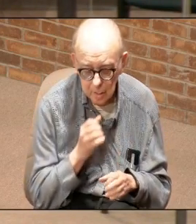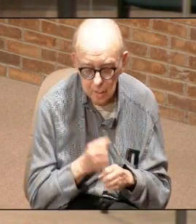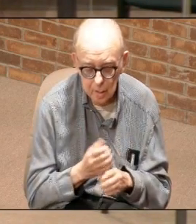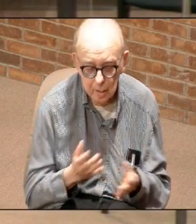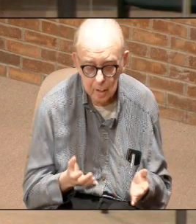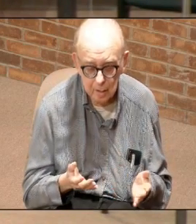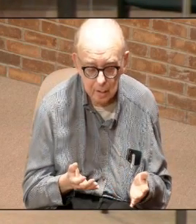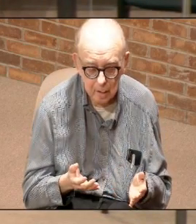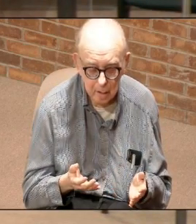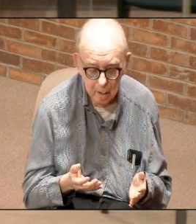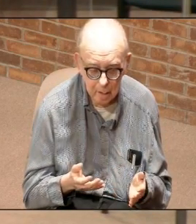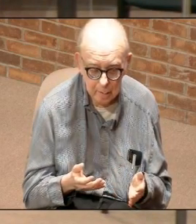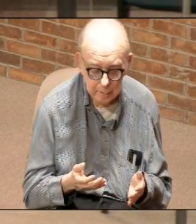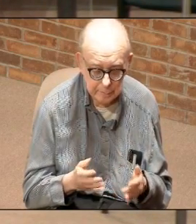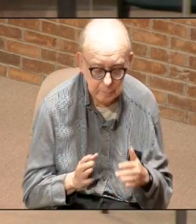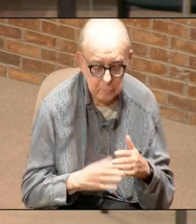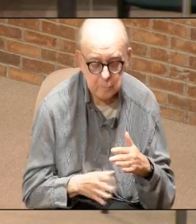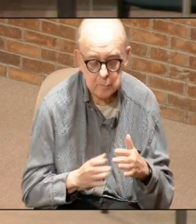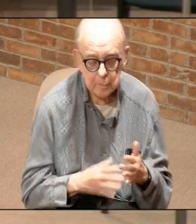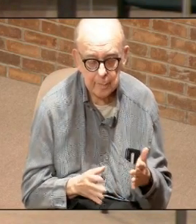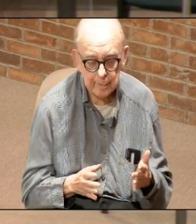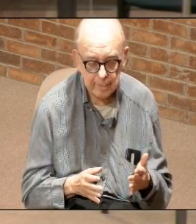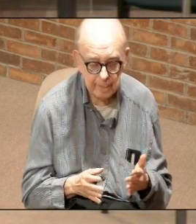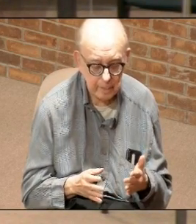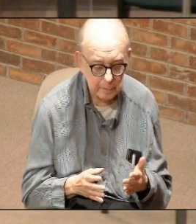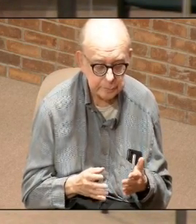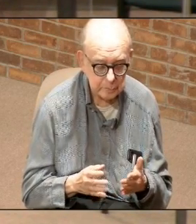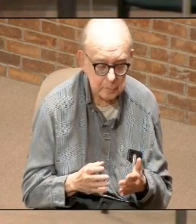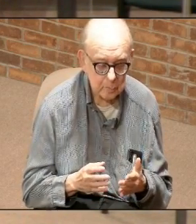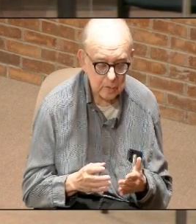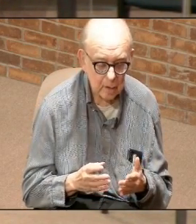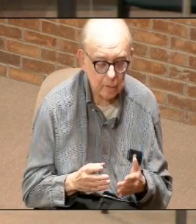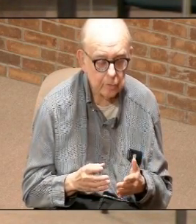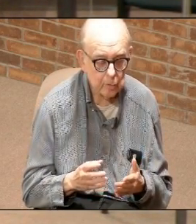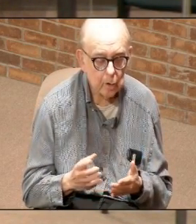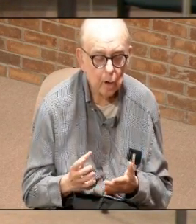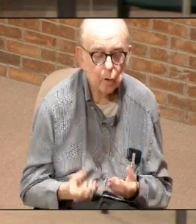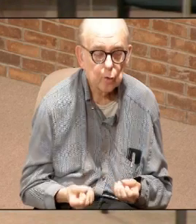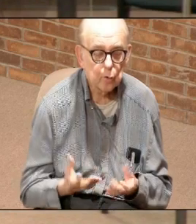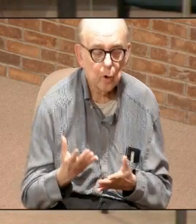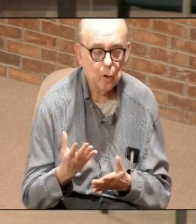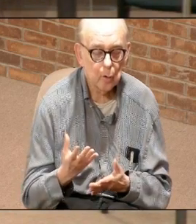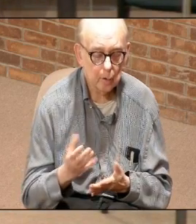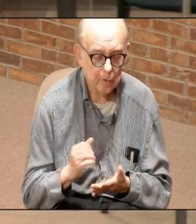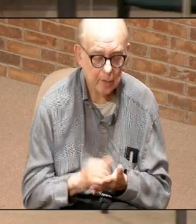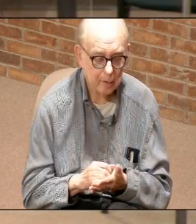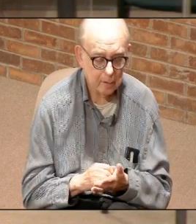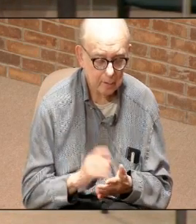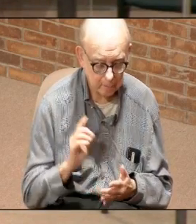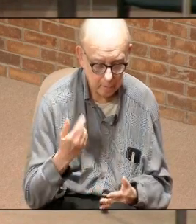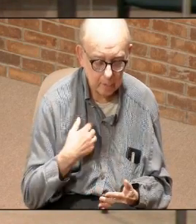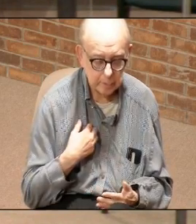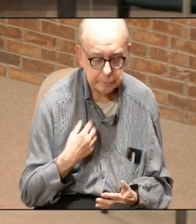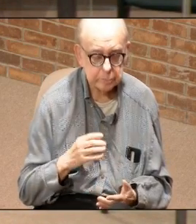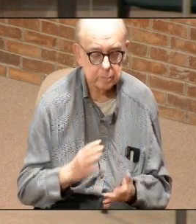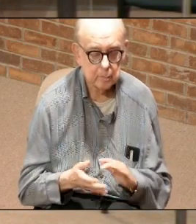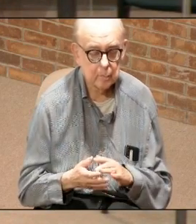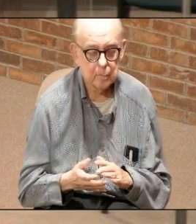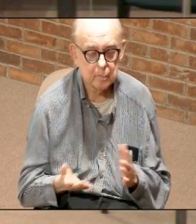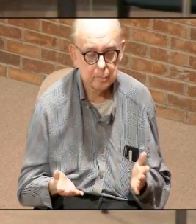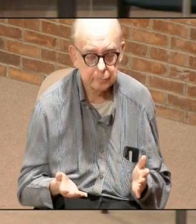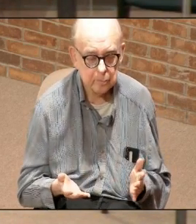gets to basically harvest or plant it. The government has now